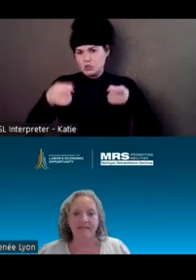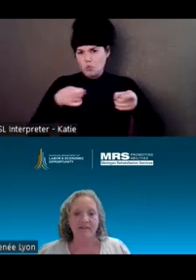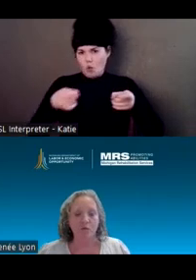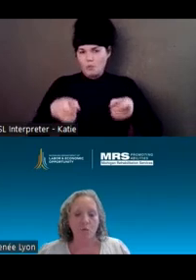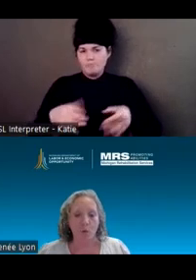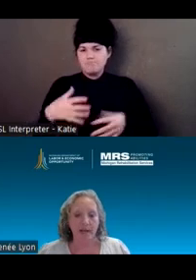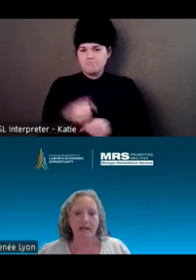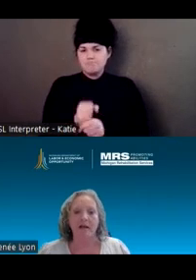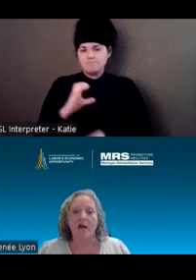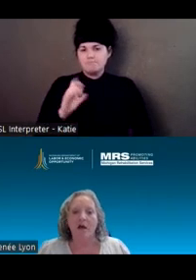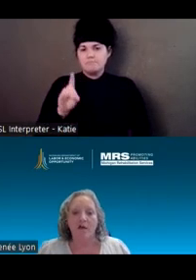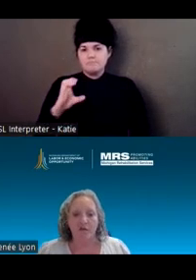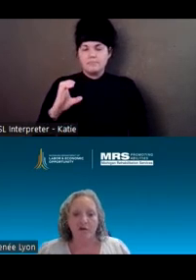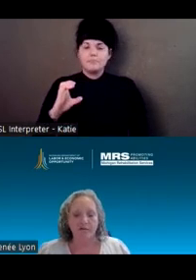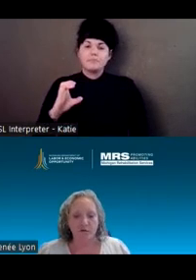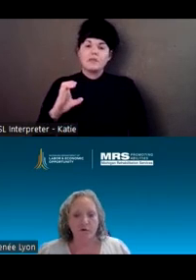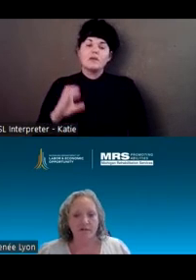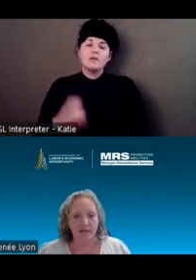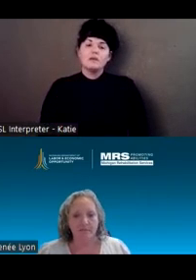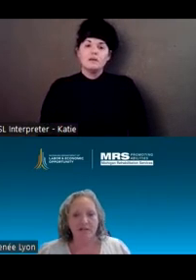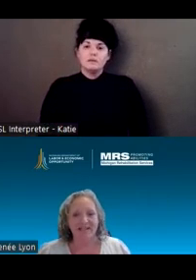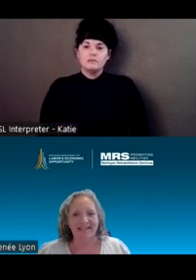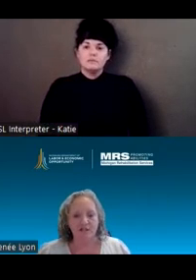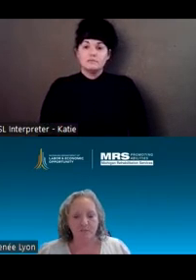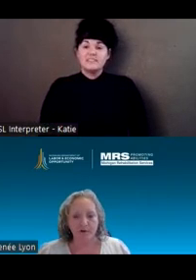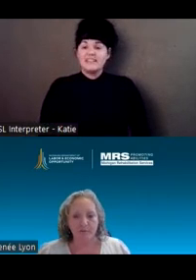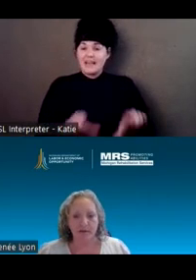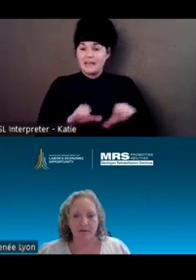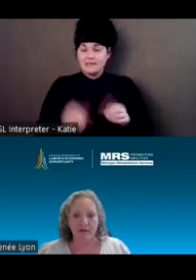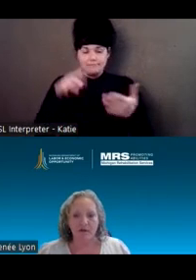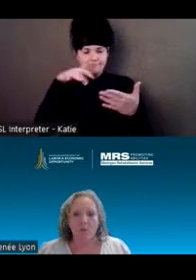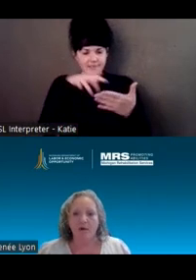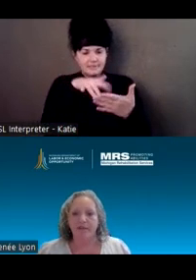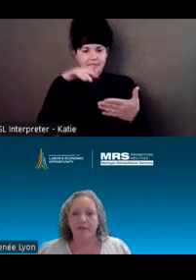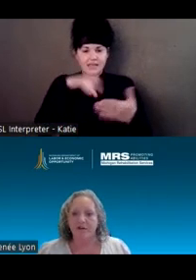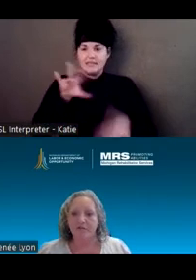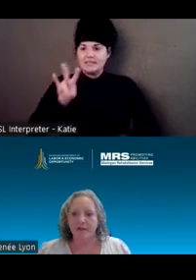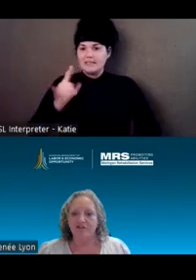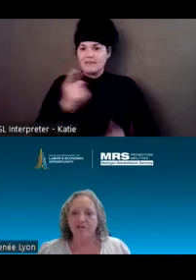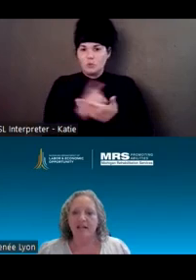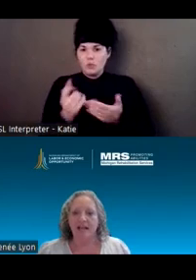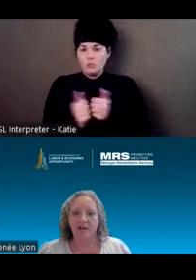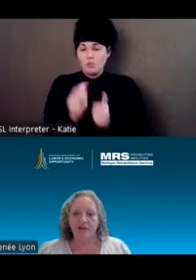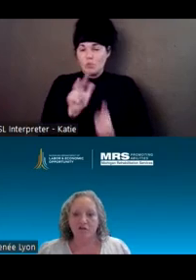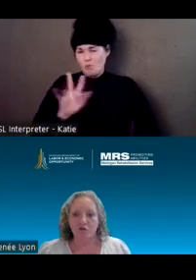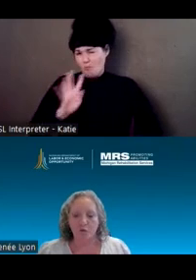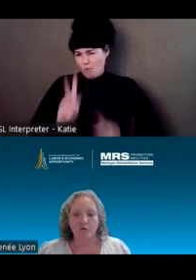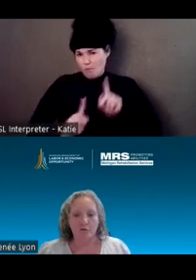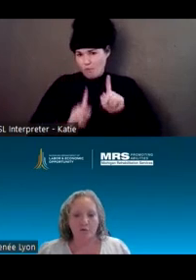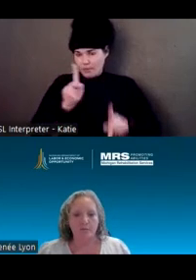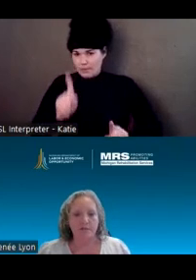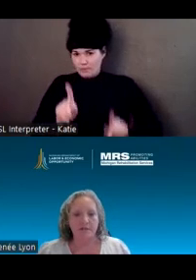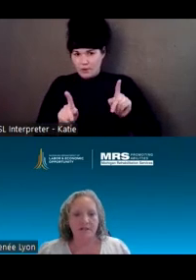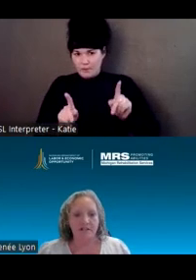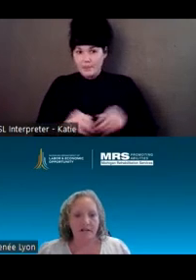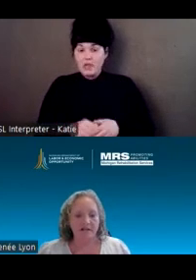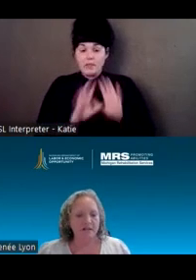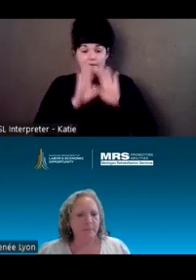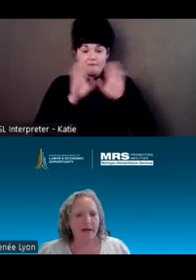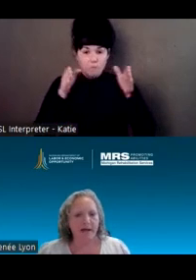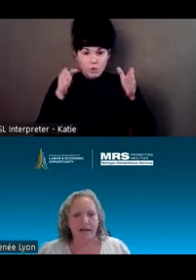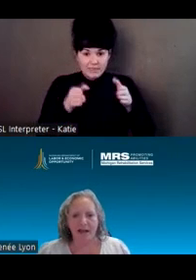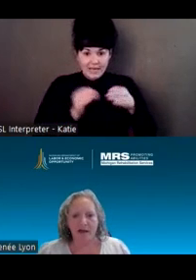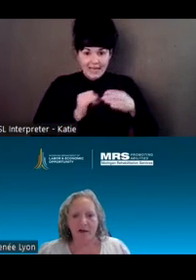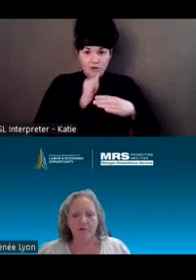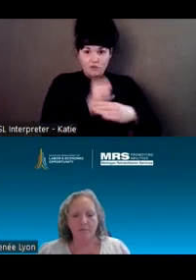a 7-week, 34-subject experiment with intervention and control groups